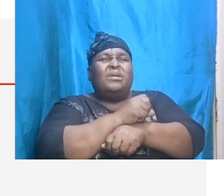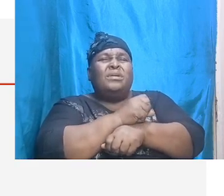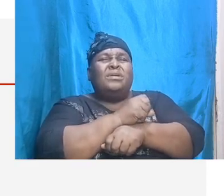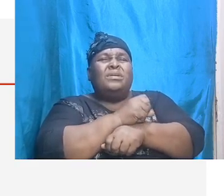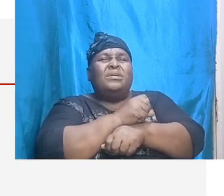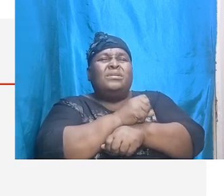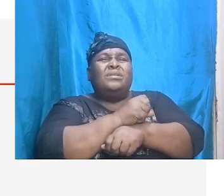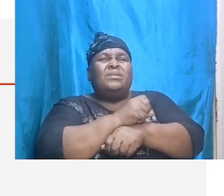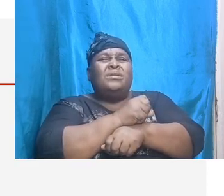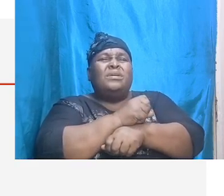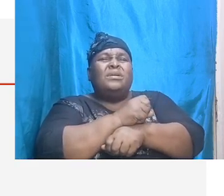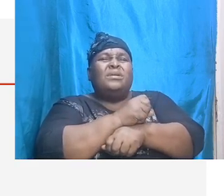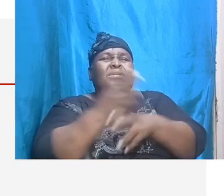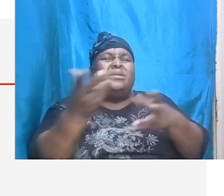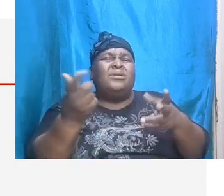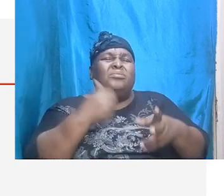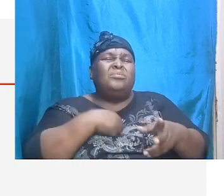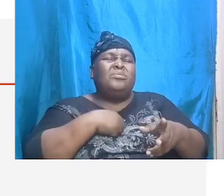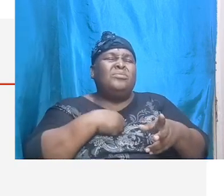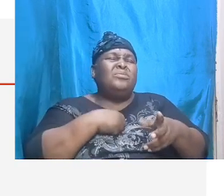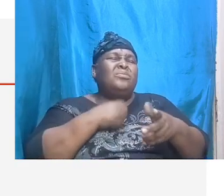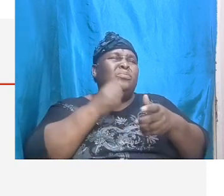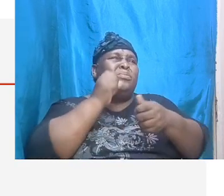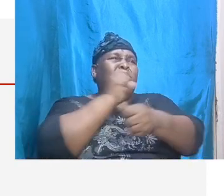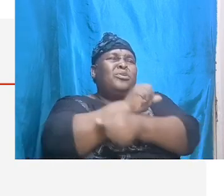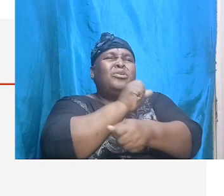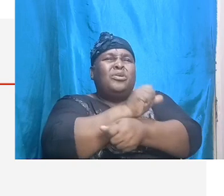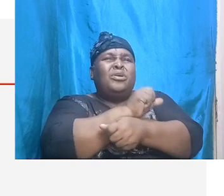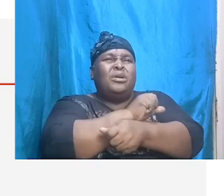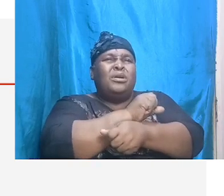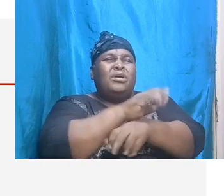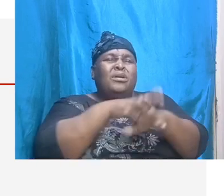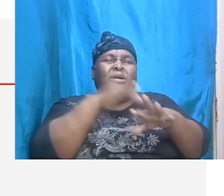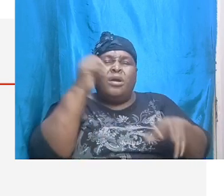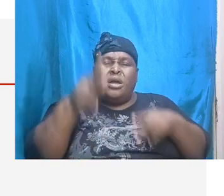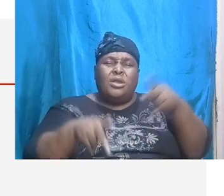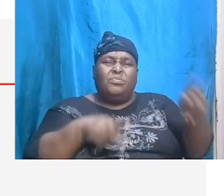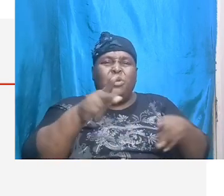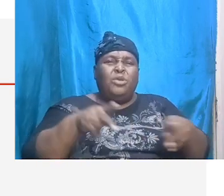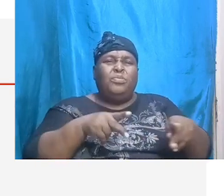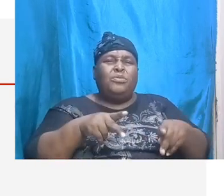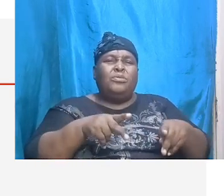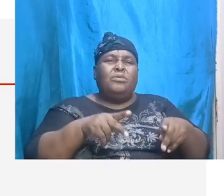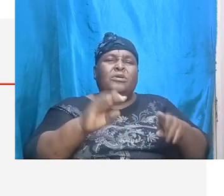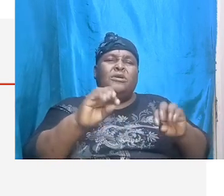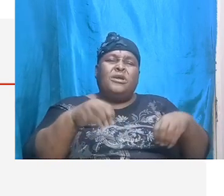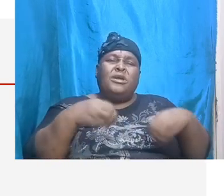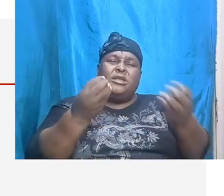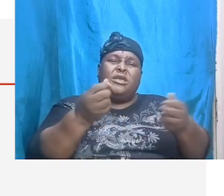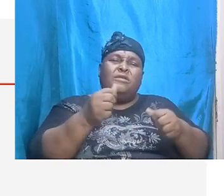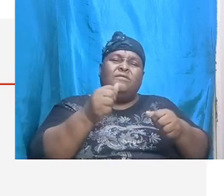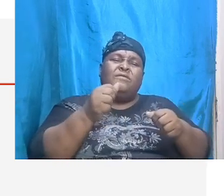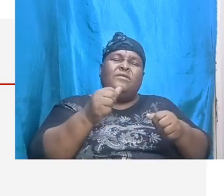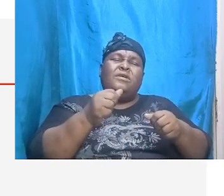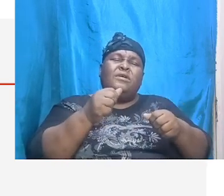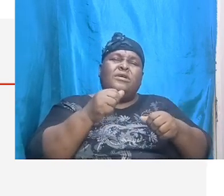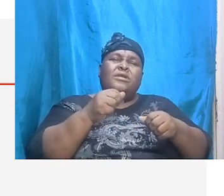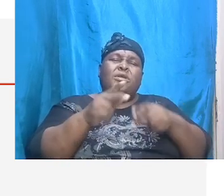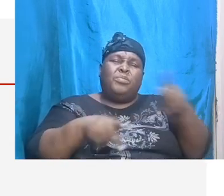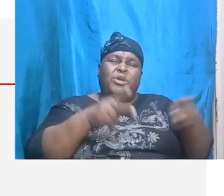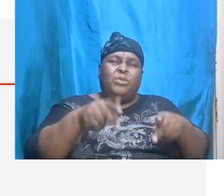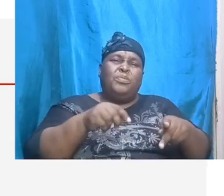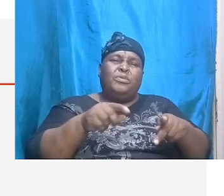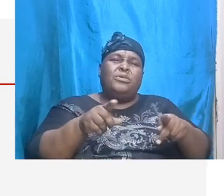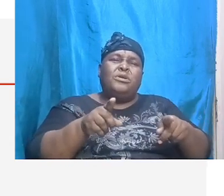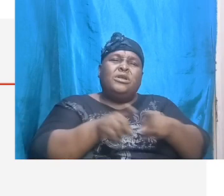the people, amen, and he gave each of them their individual roles. We don't need to be jealous over each other, amen, about what this